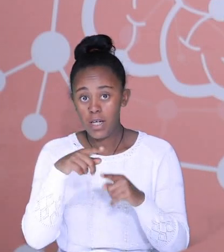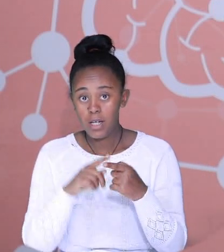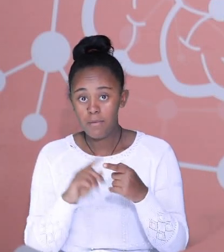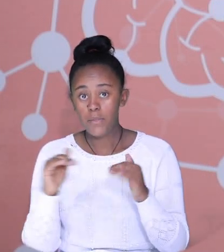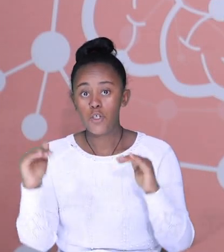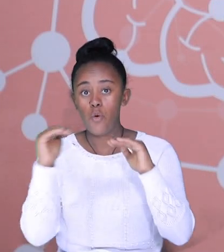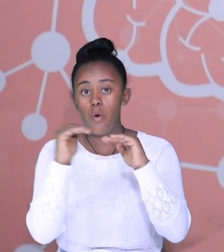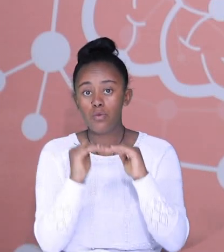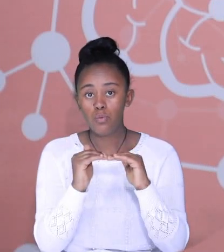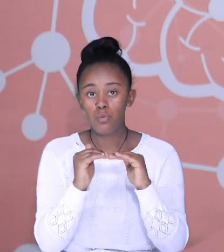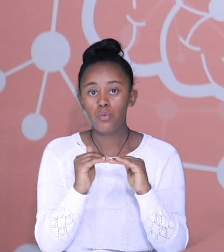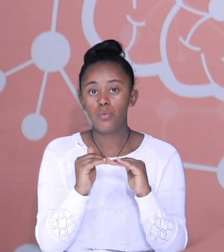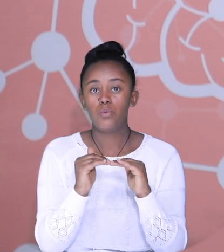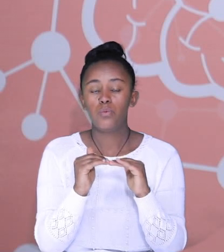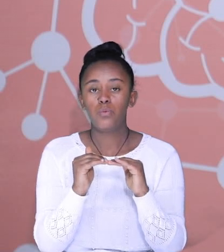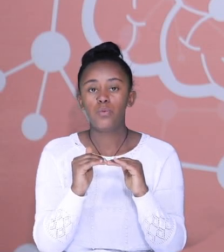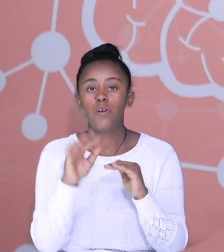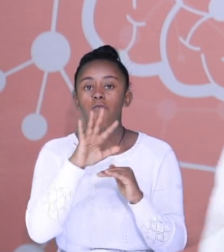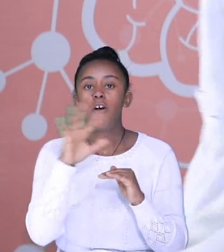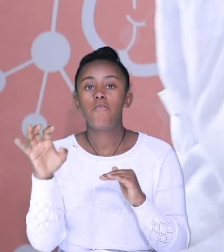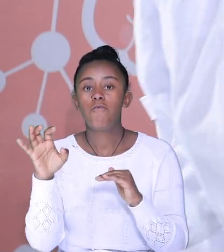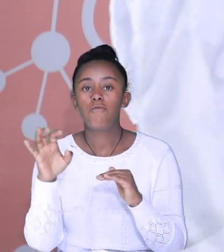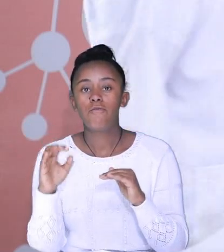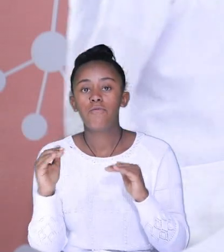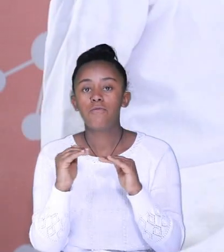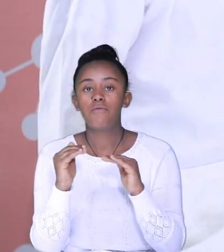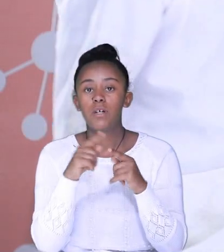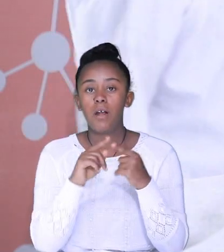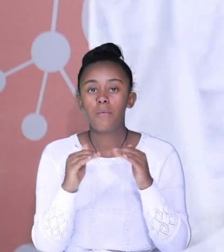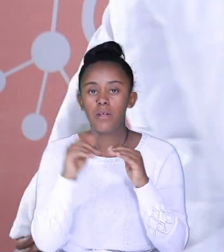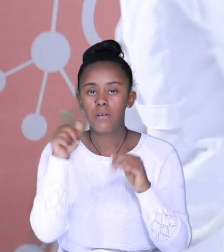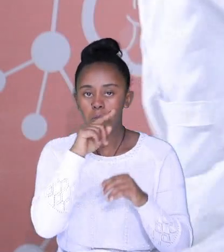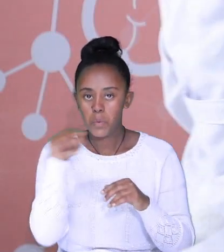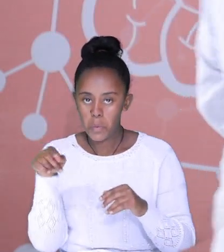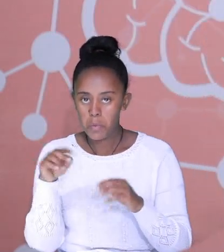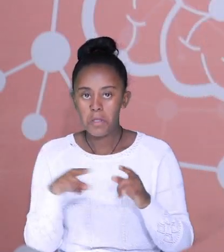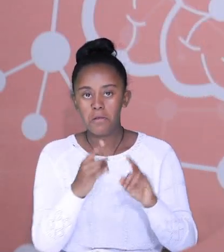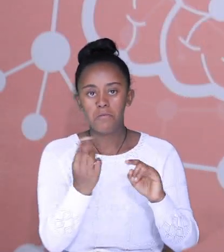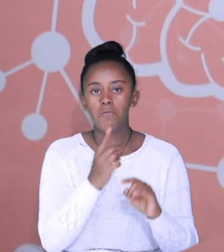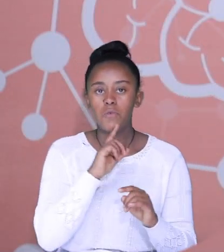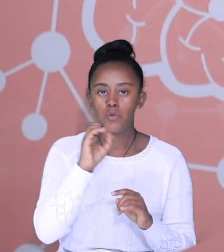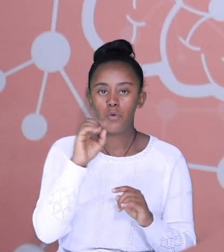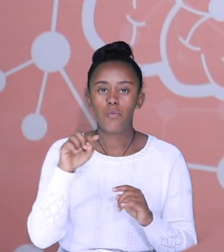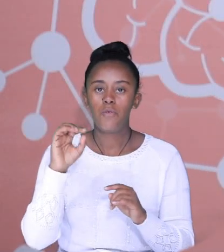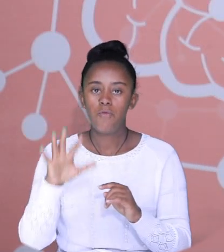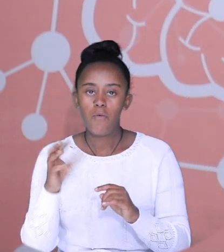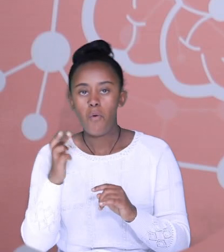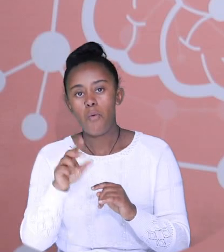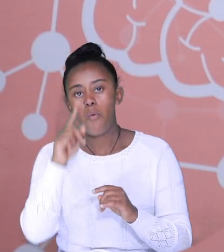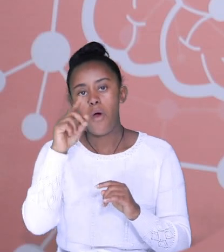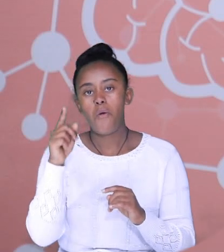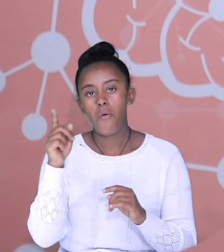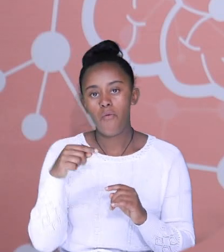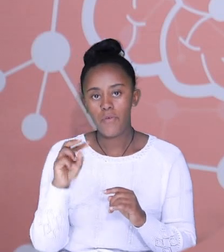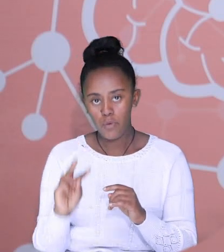is equals to 500 gram is equal to crisscross method 0.5 or 1 over